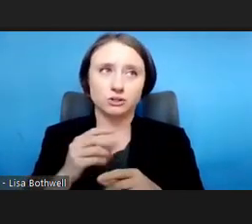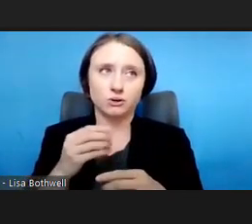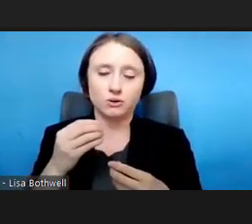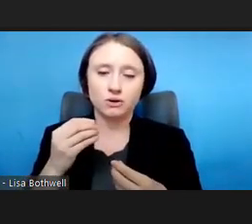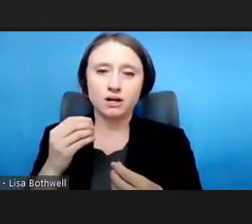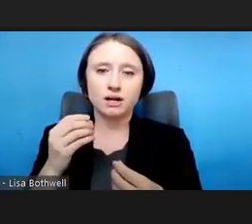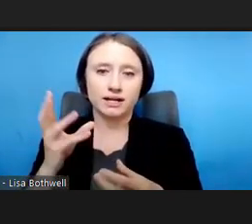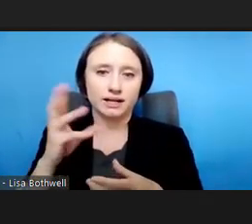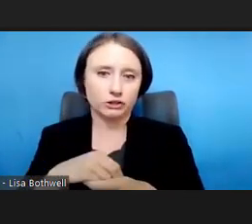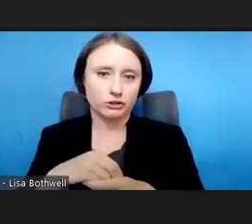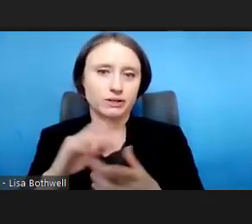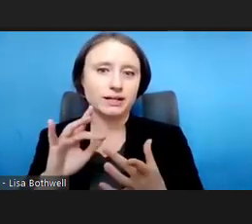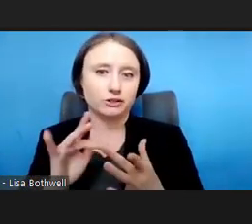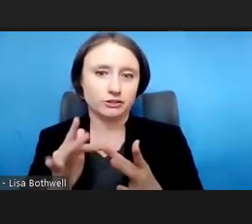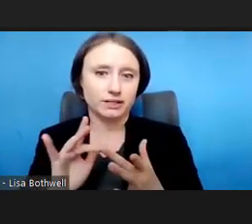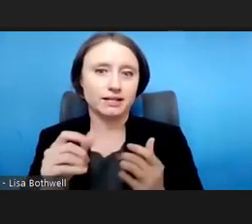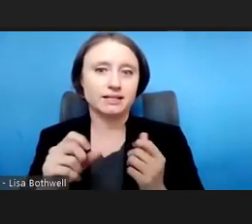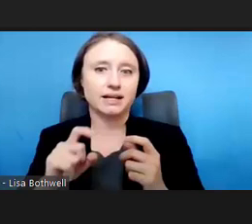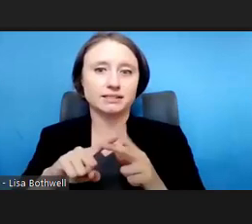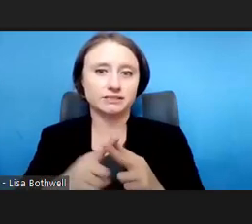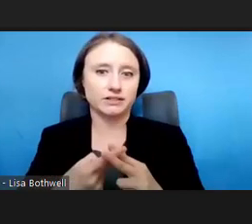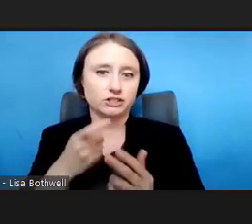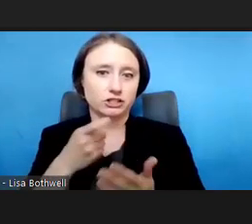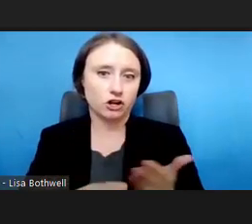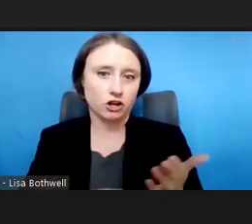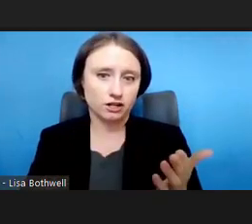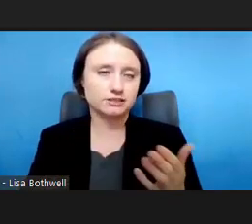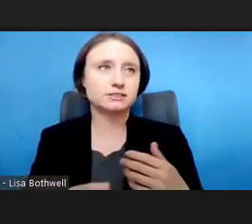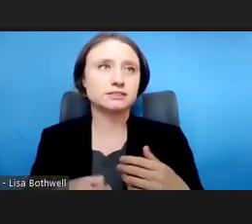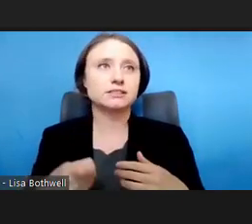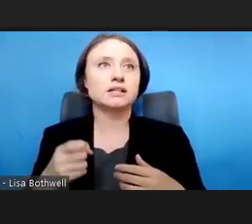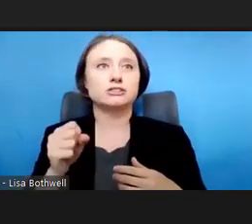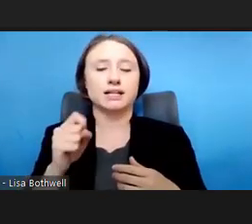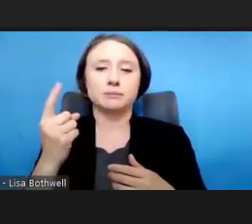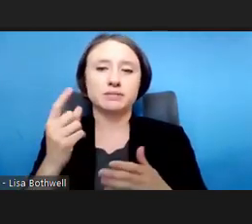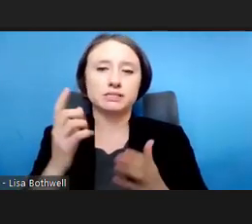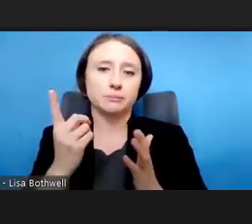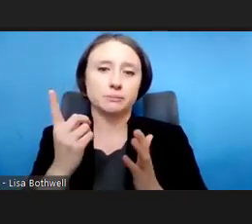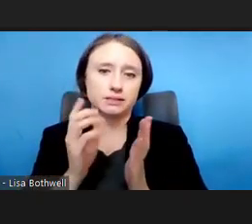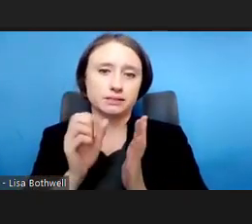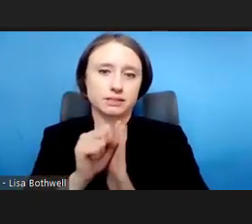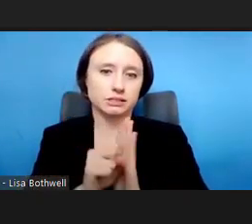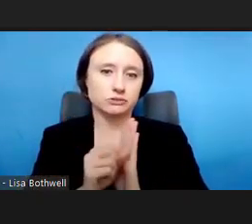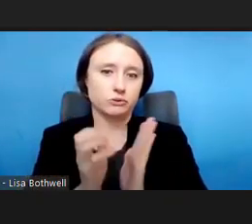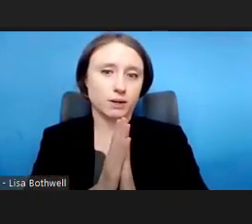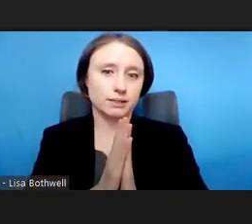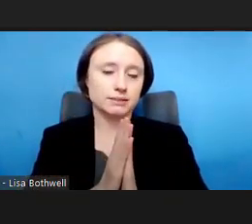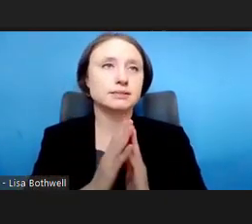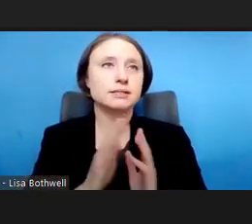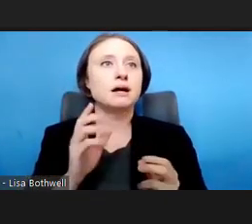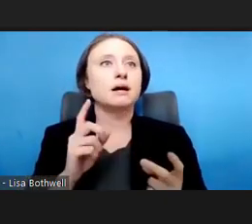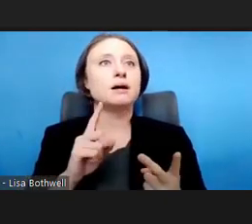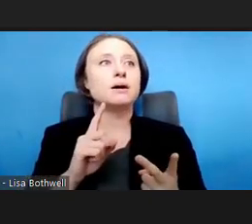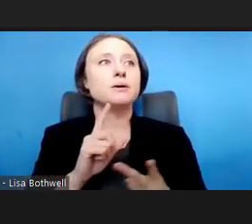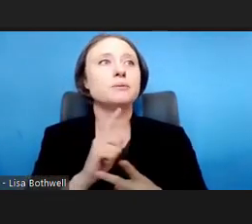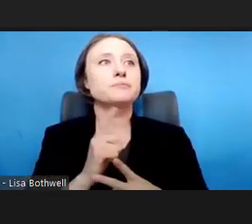relation to assistive technology, including internet initial startup